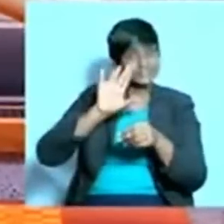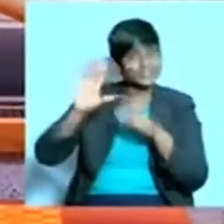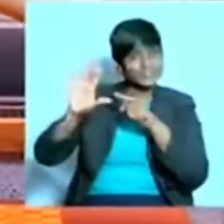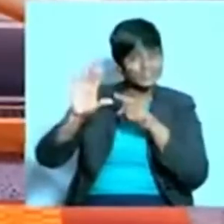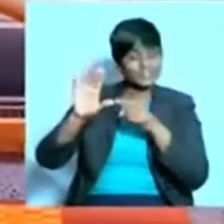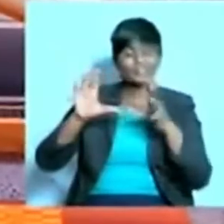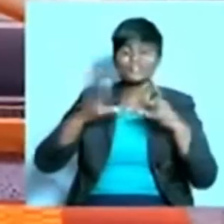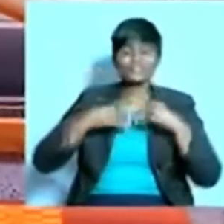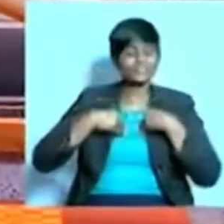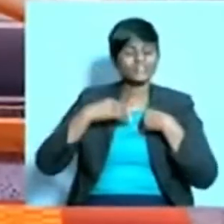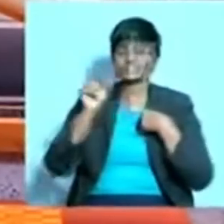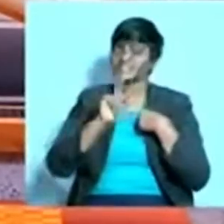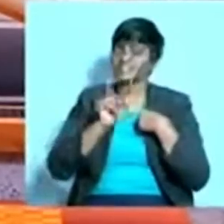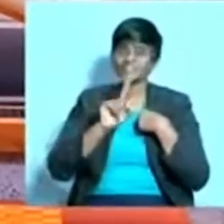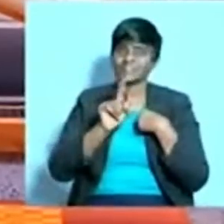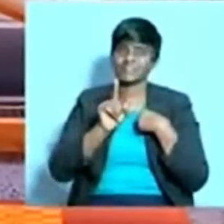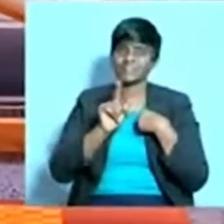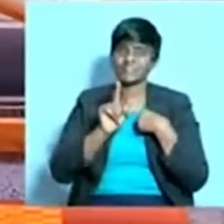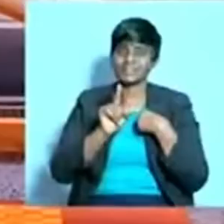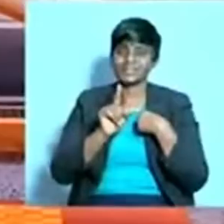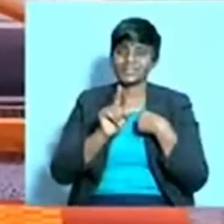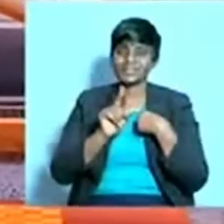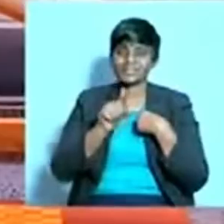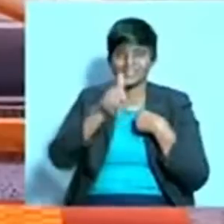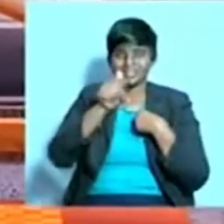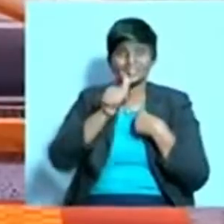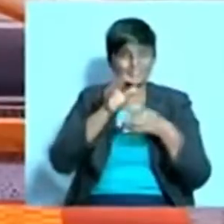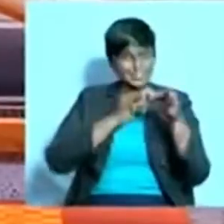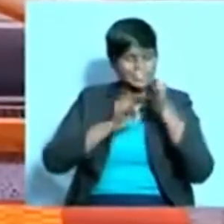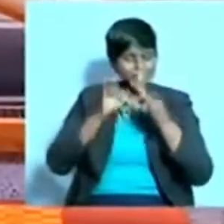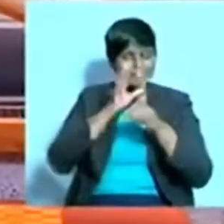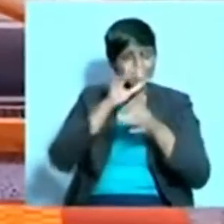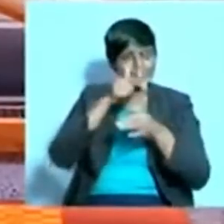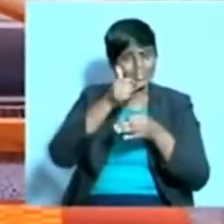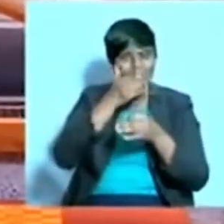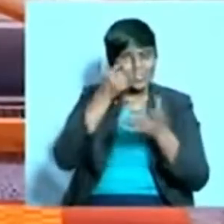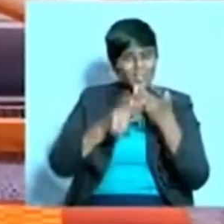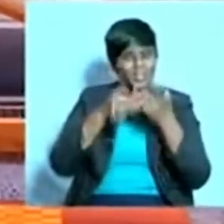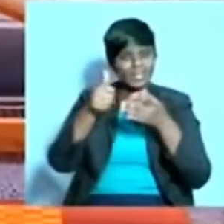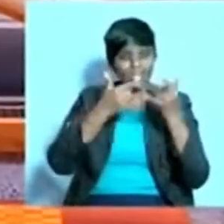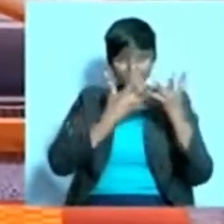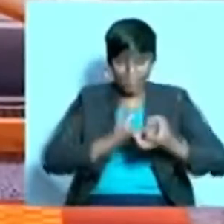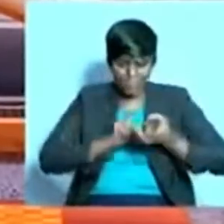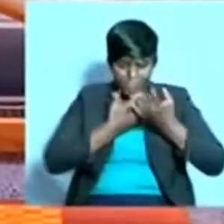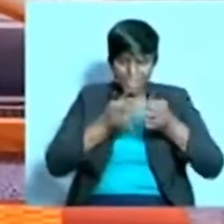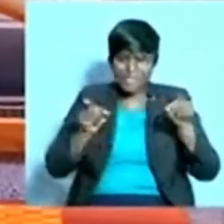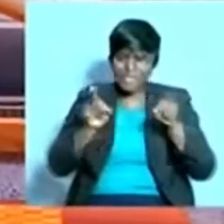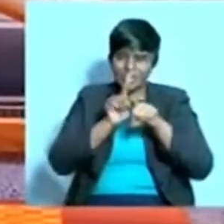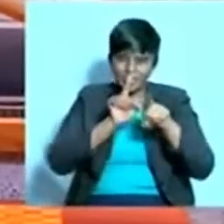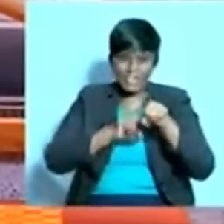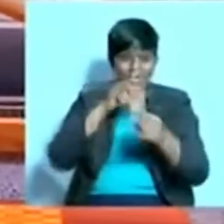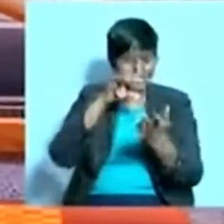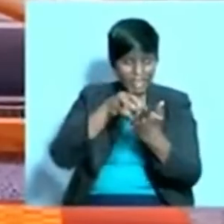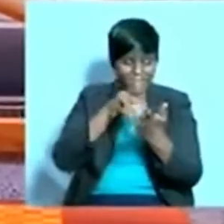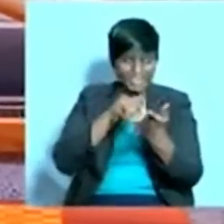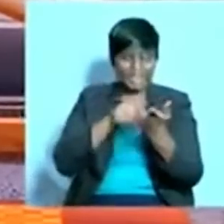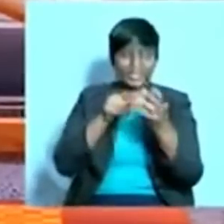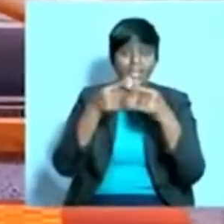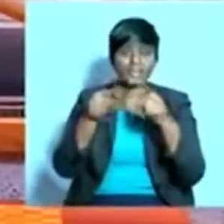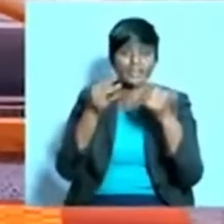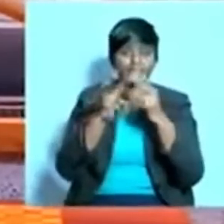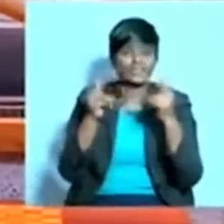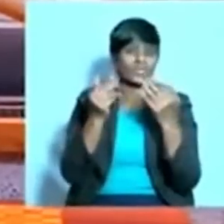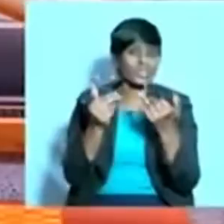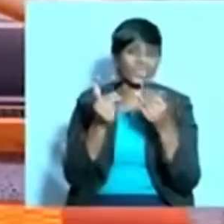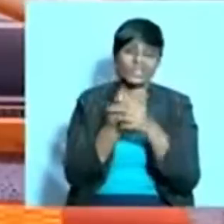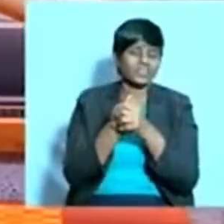not admissible. Was you clearly stated you were supposed to have brought it when that matter happened.